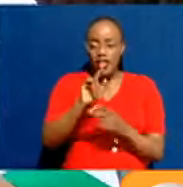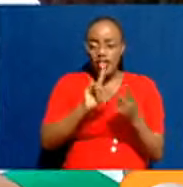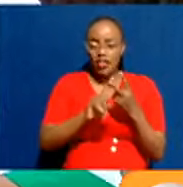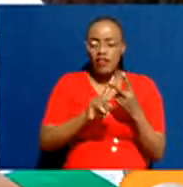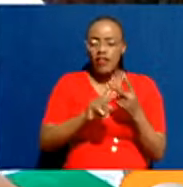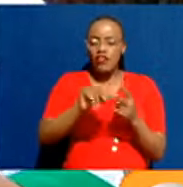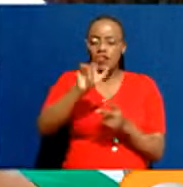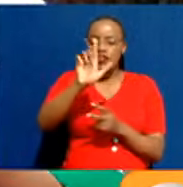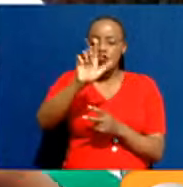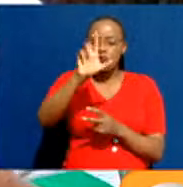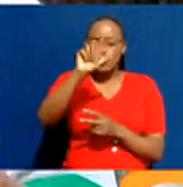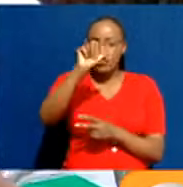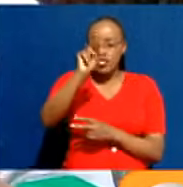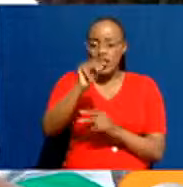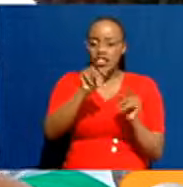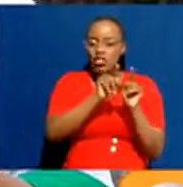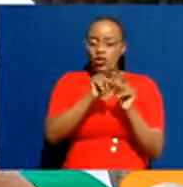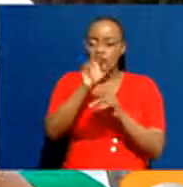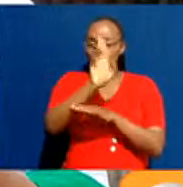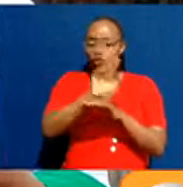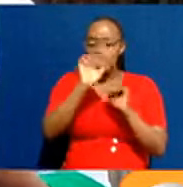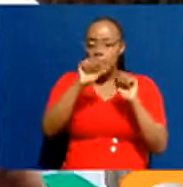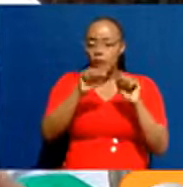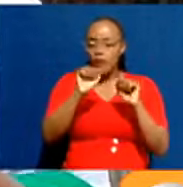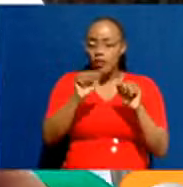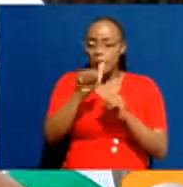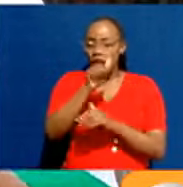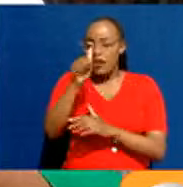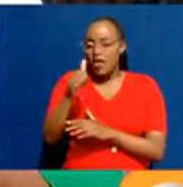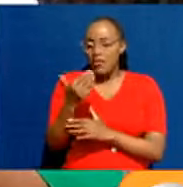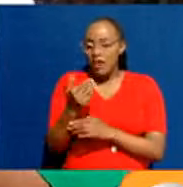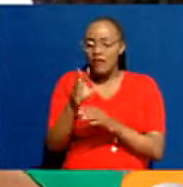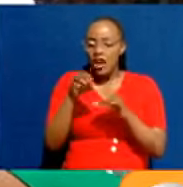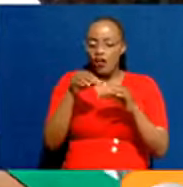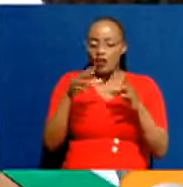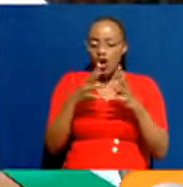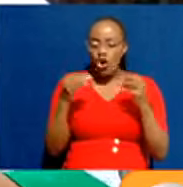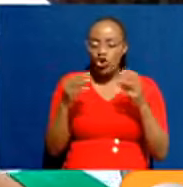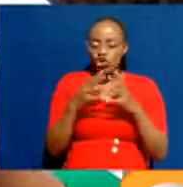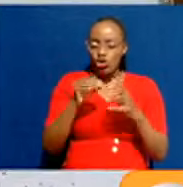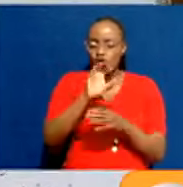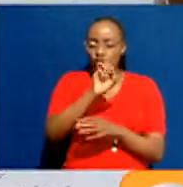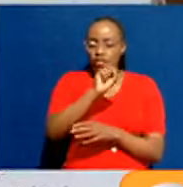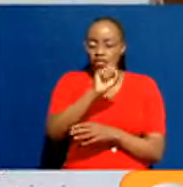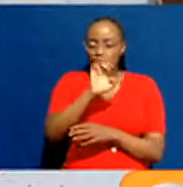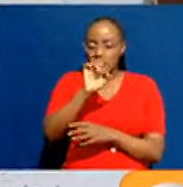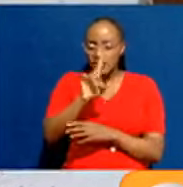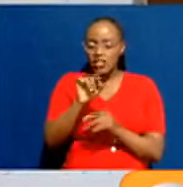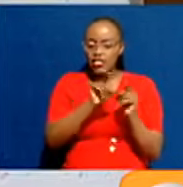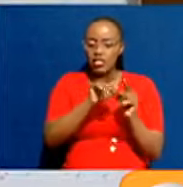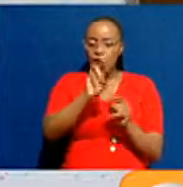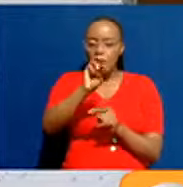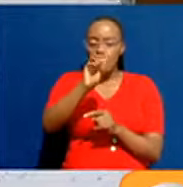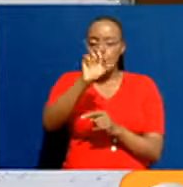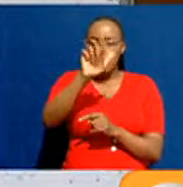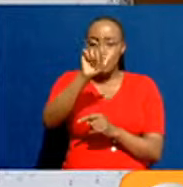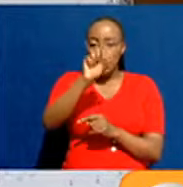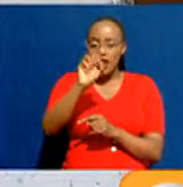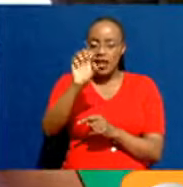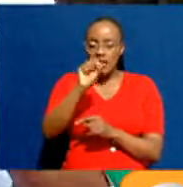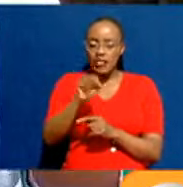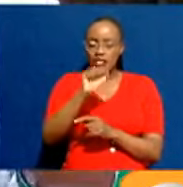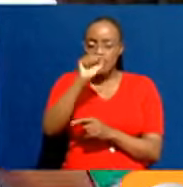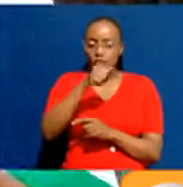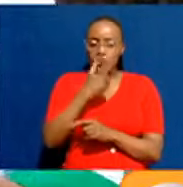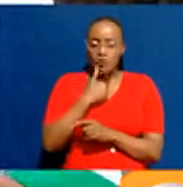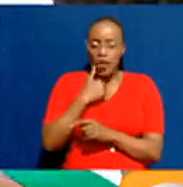loosened hay. We can use some bit of cotton seed cake, some molasses, but we